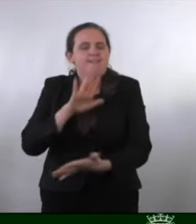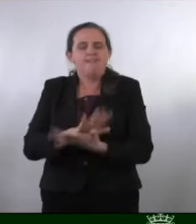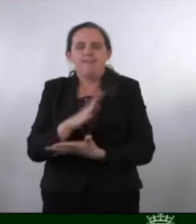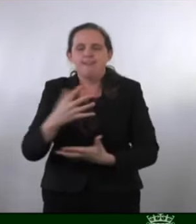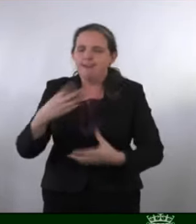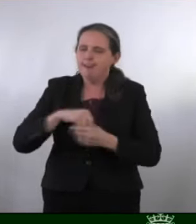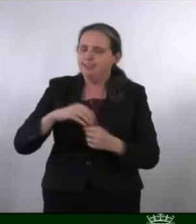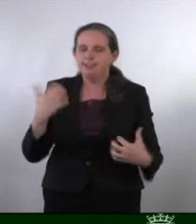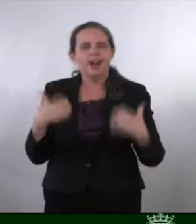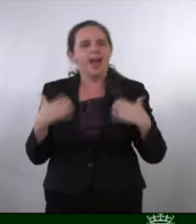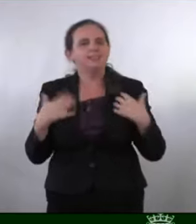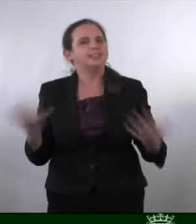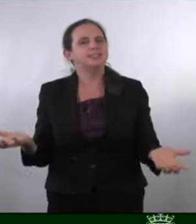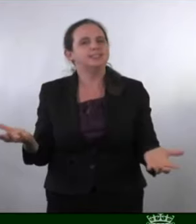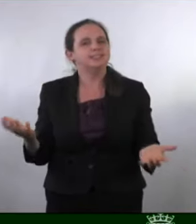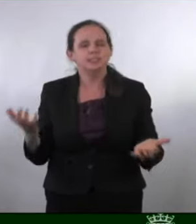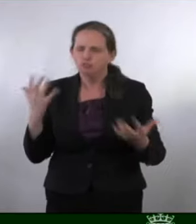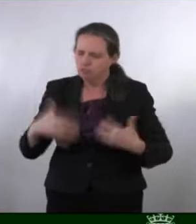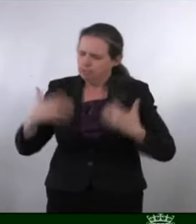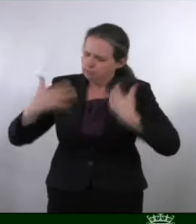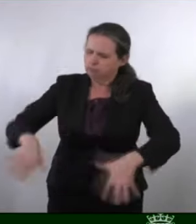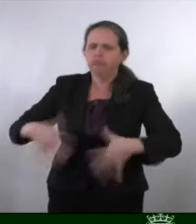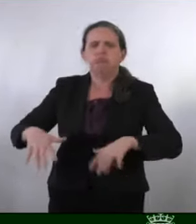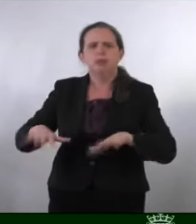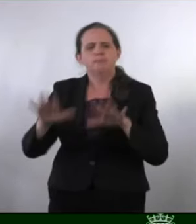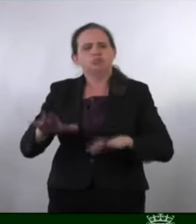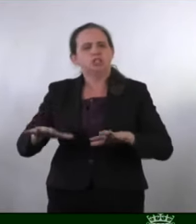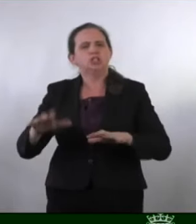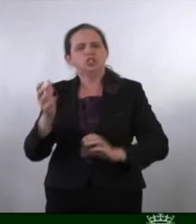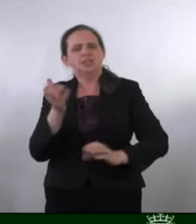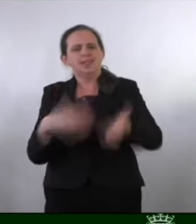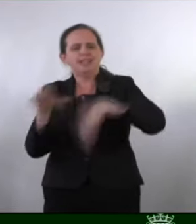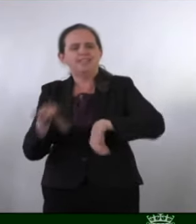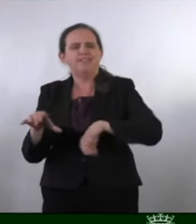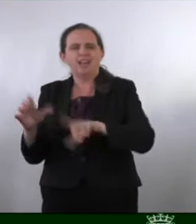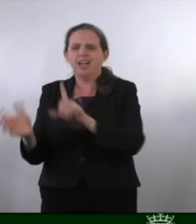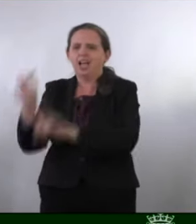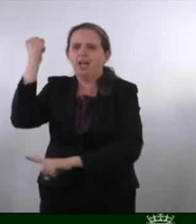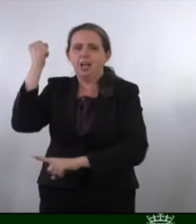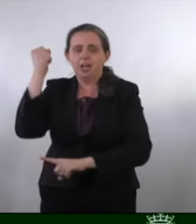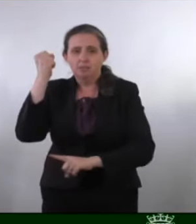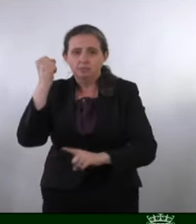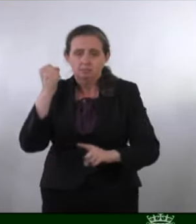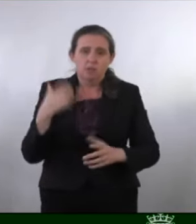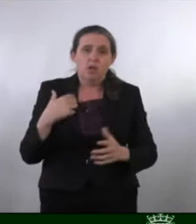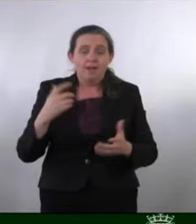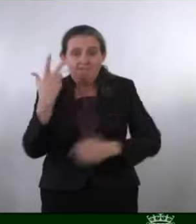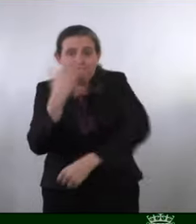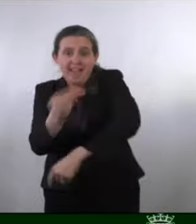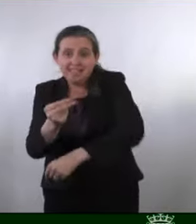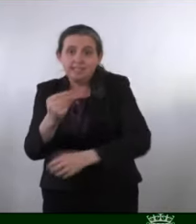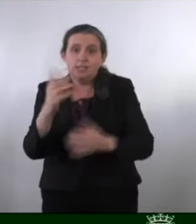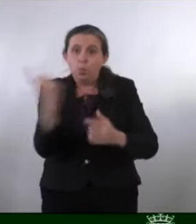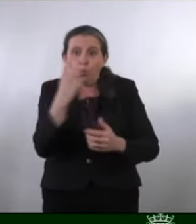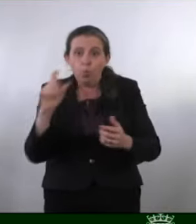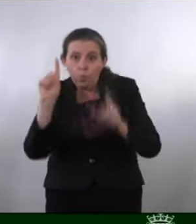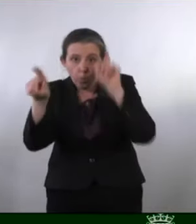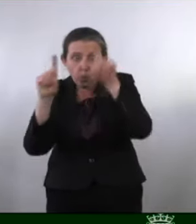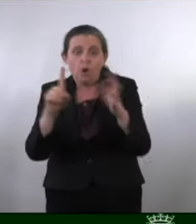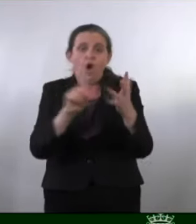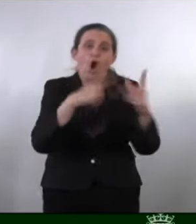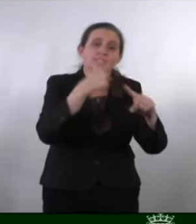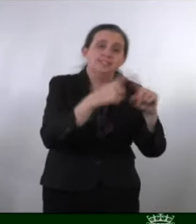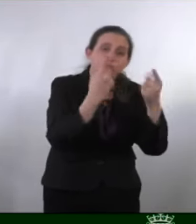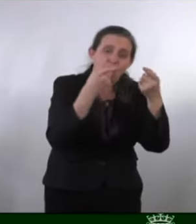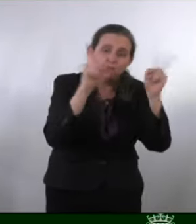achievement. The vaccine, developed with astonishing speed by Oxford University and AstraZeneca, is now one of 3